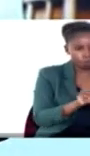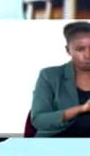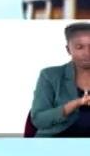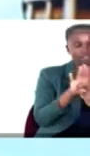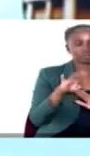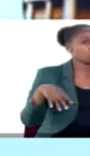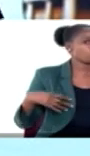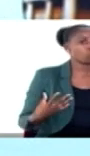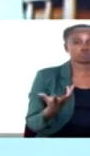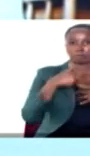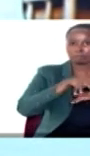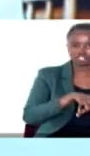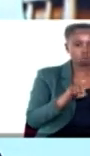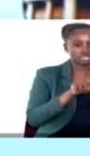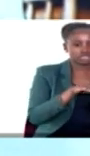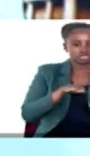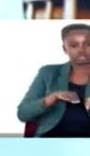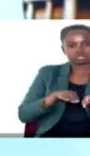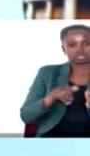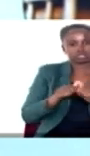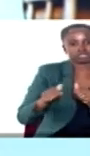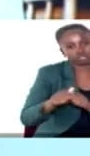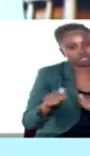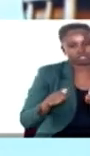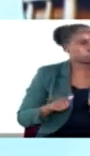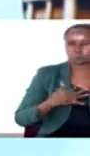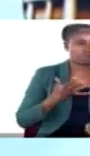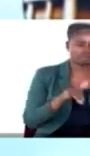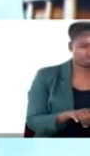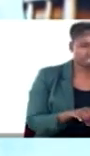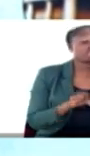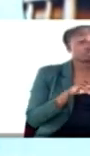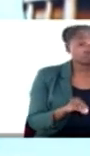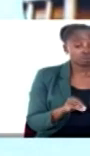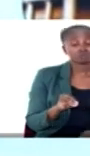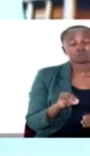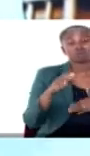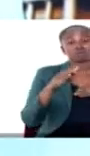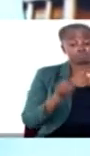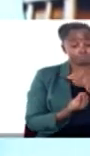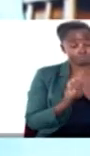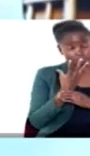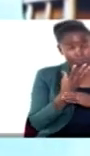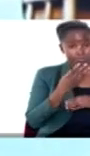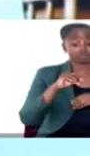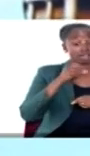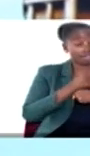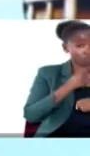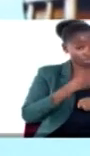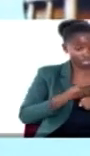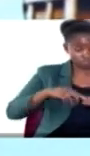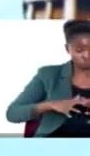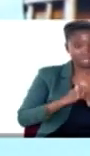to take one step forward and two steps back. So growing Gauteng together is about turning around our